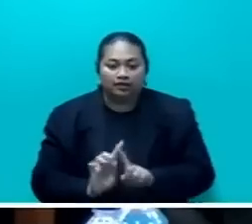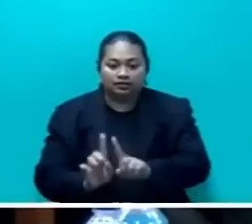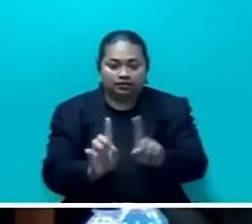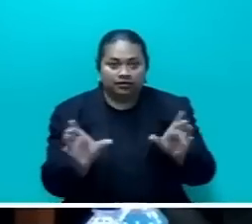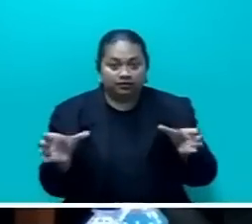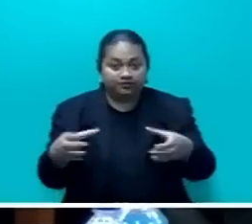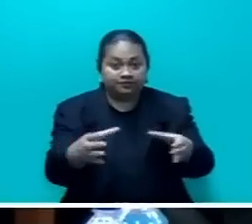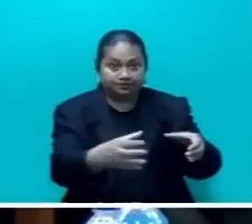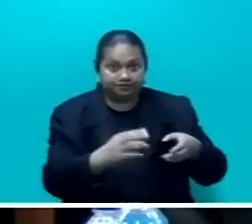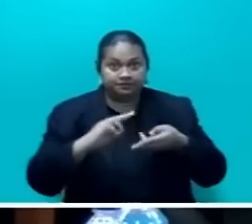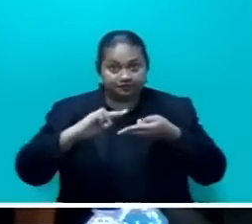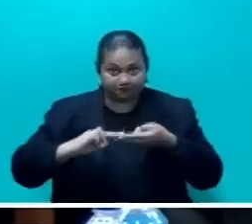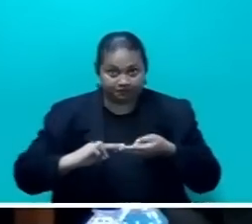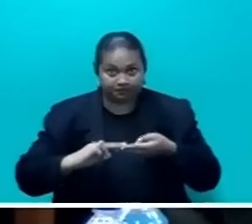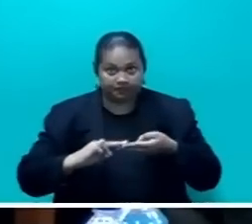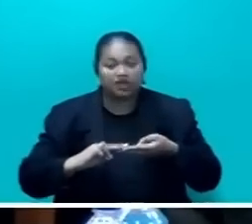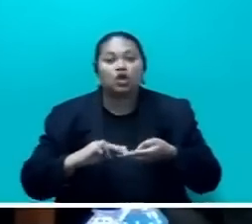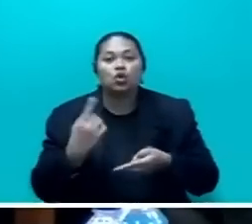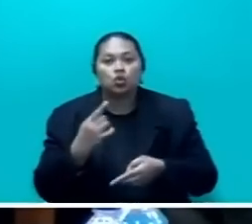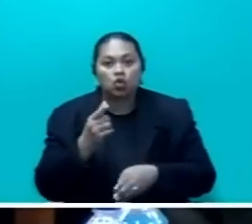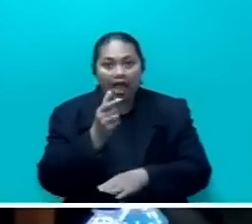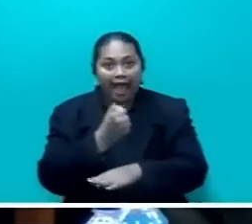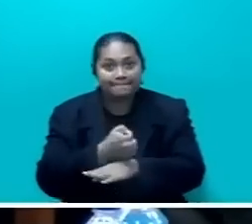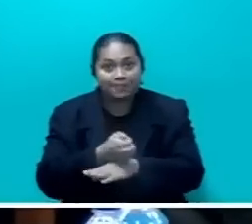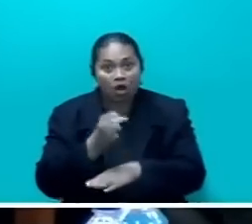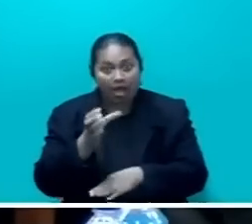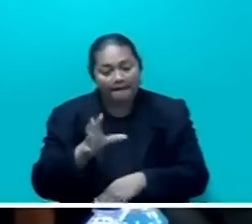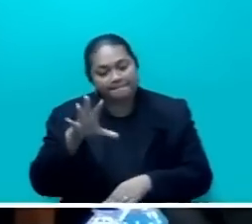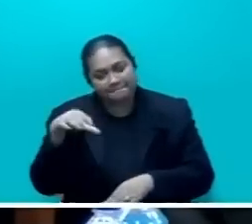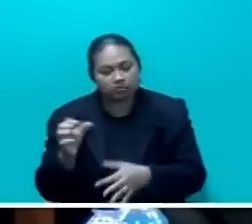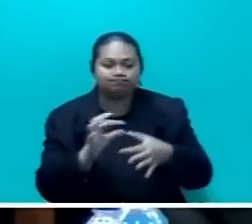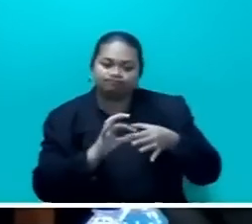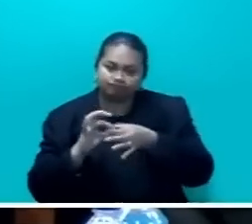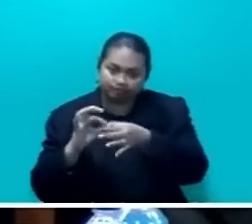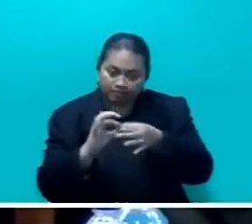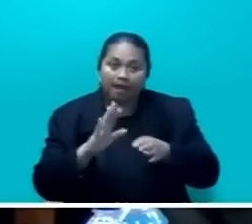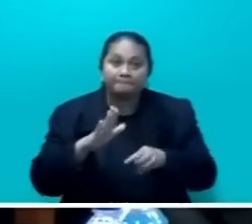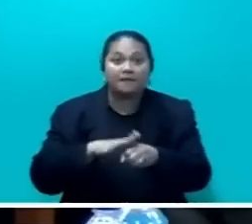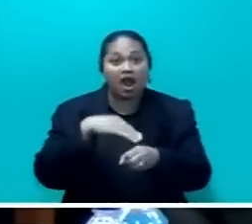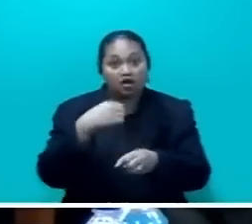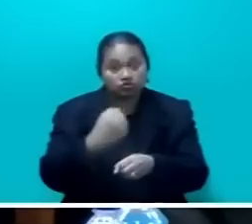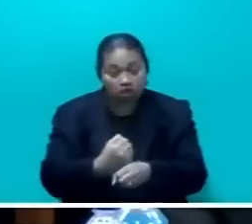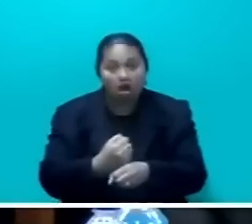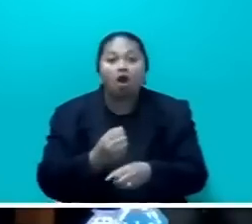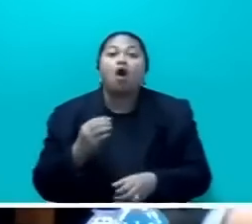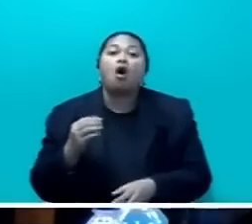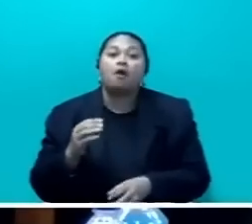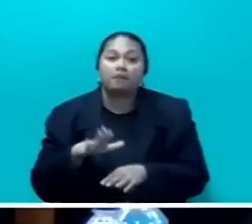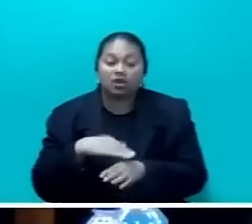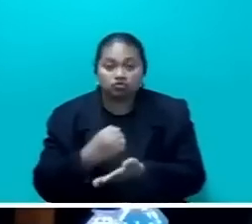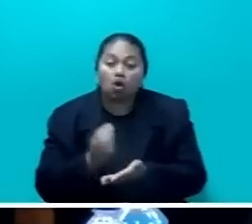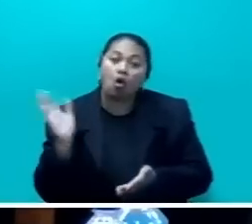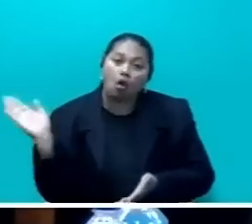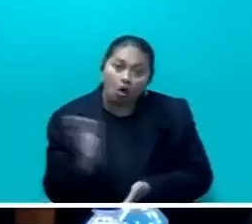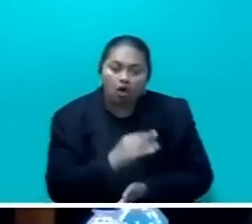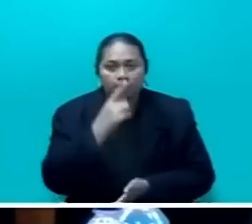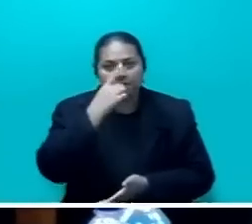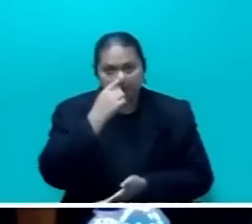the employers, and government will work together to ensure that the workers in this country receive